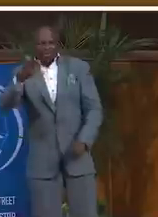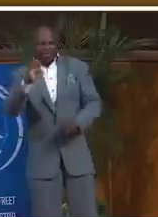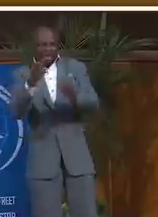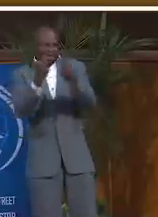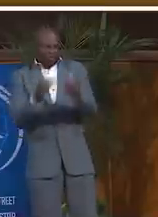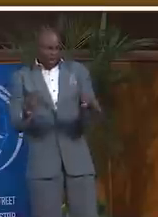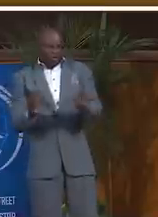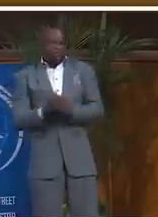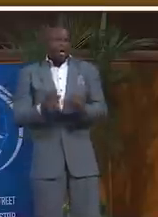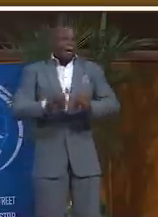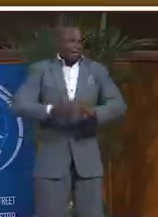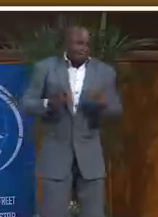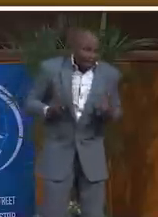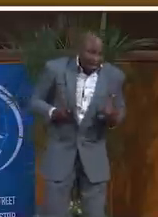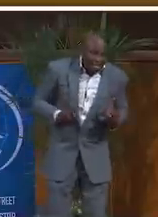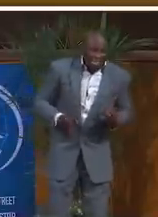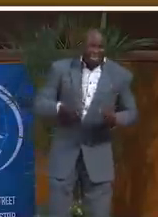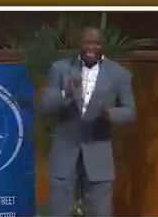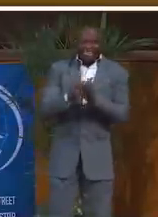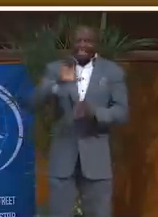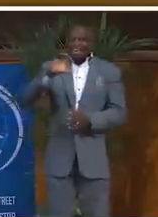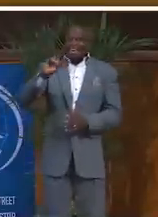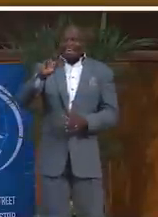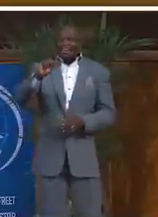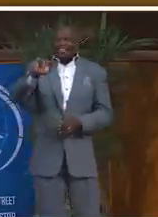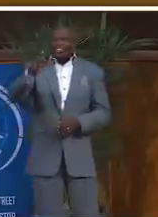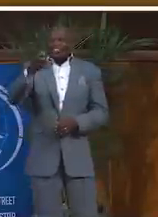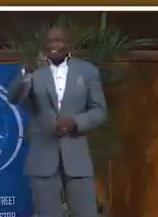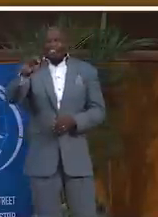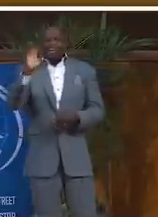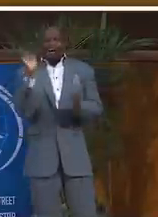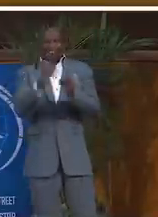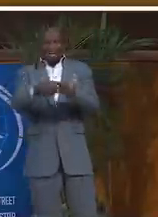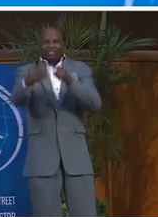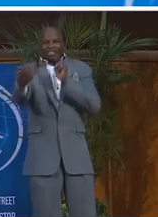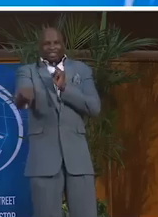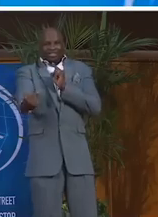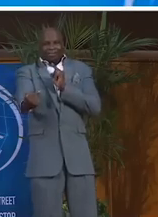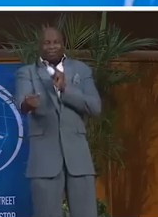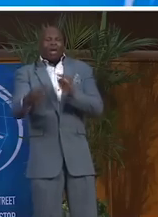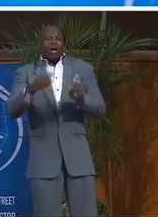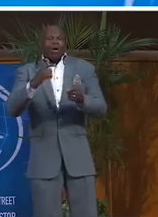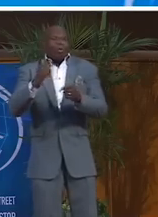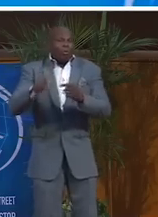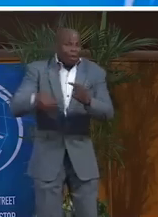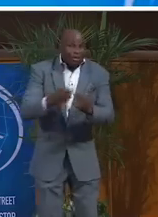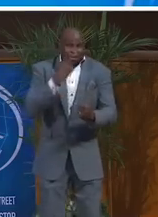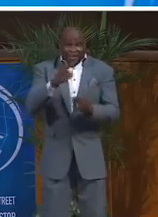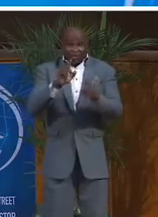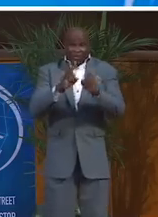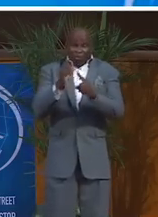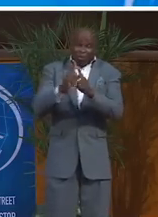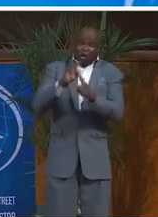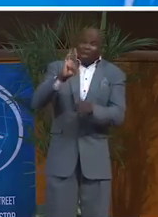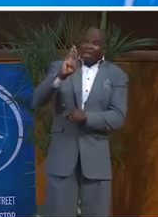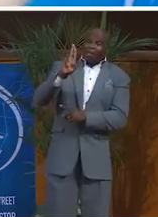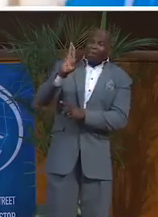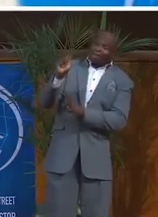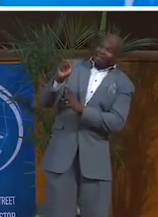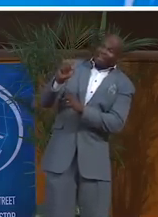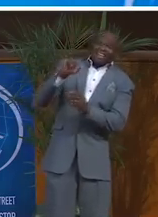grammar. But is a conjunction of contradiction. Whenever you see a but, it